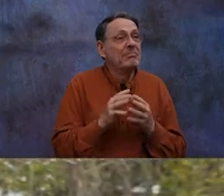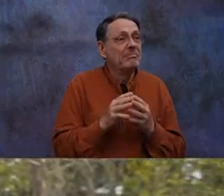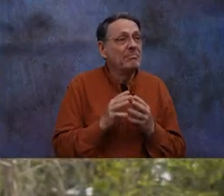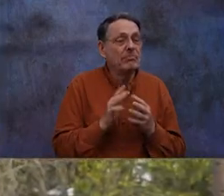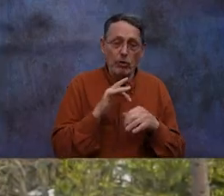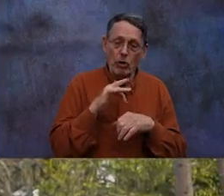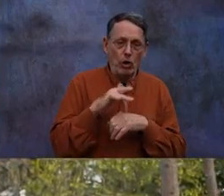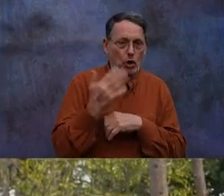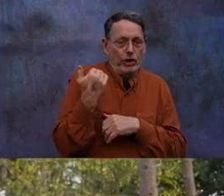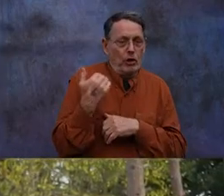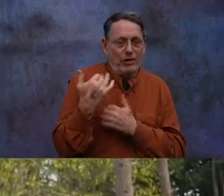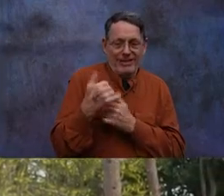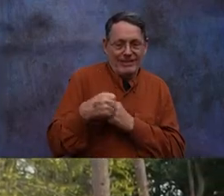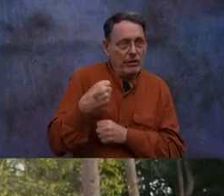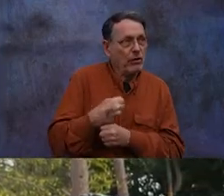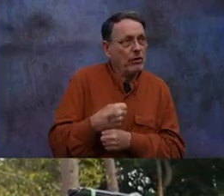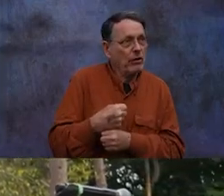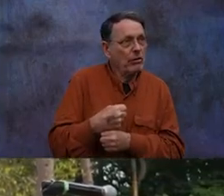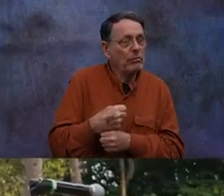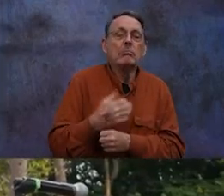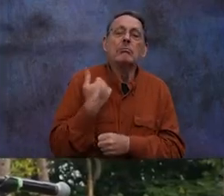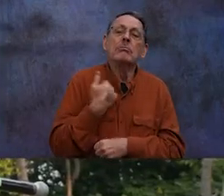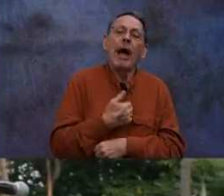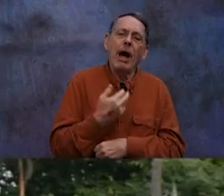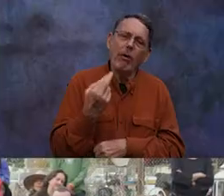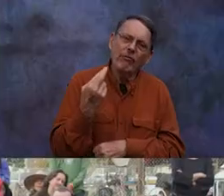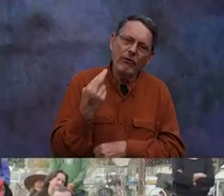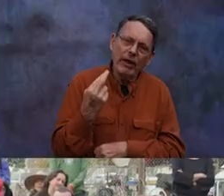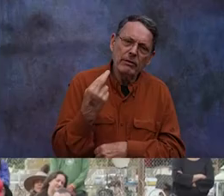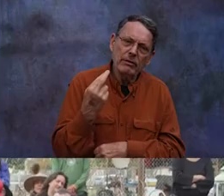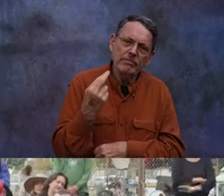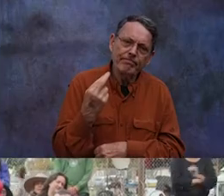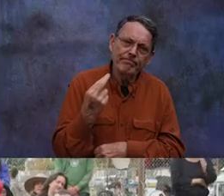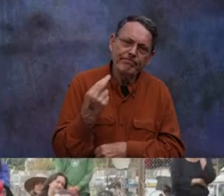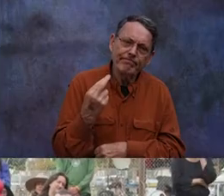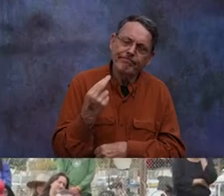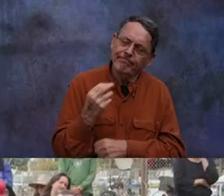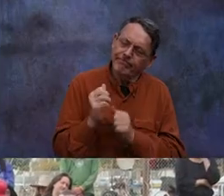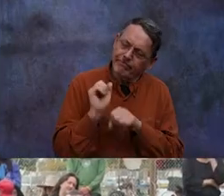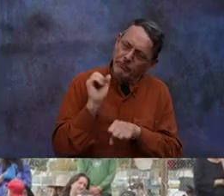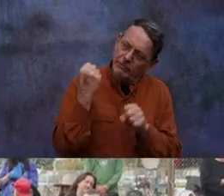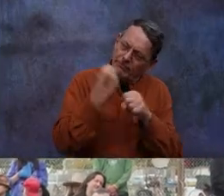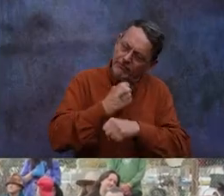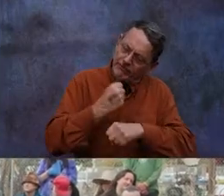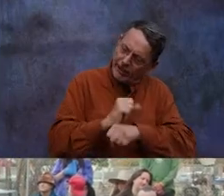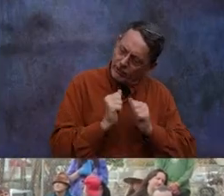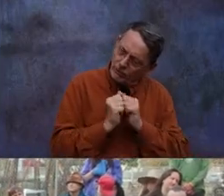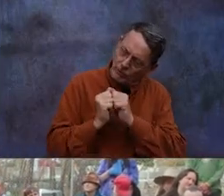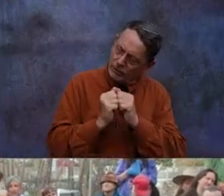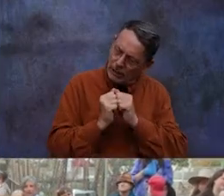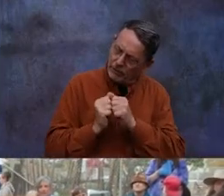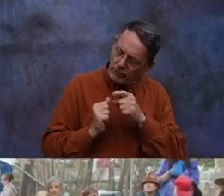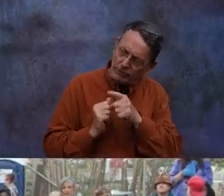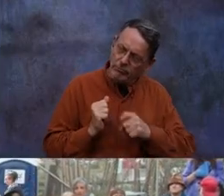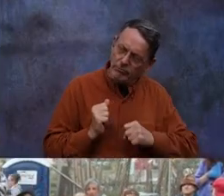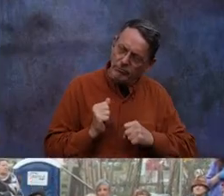And then, early this year, our friend, our